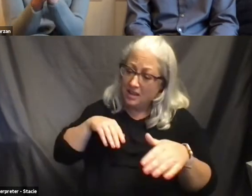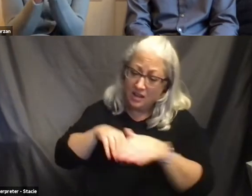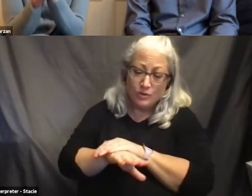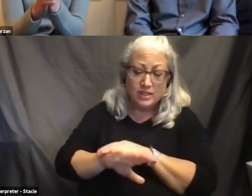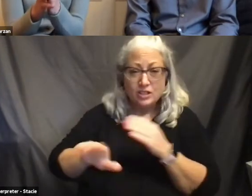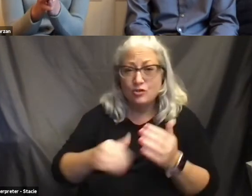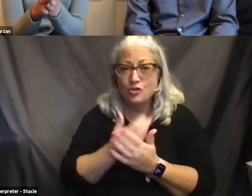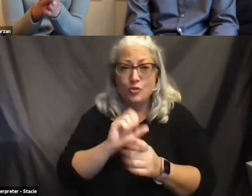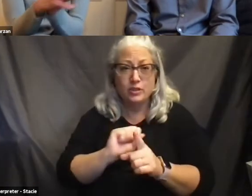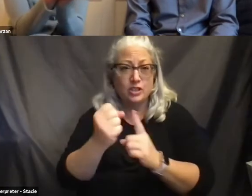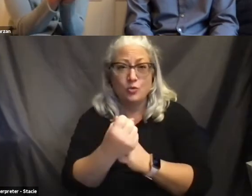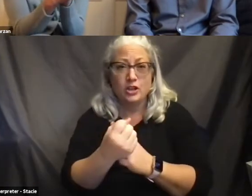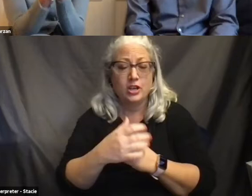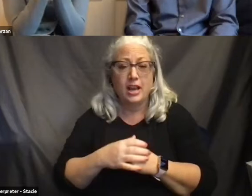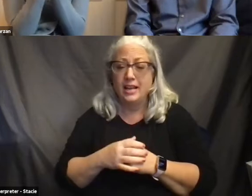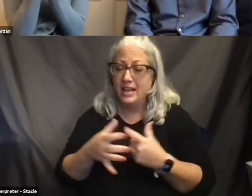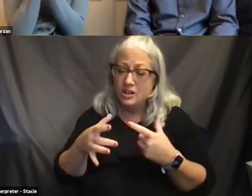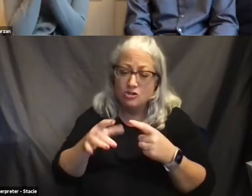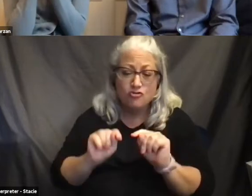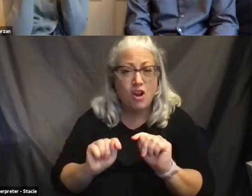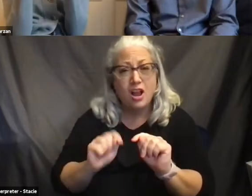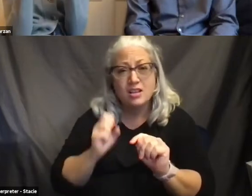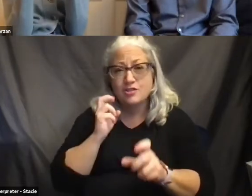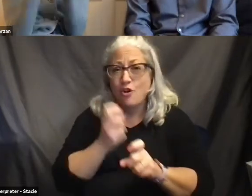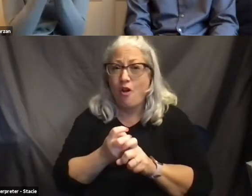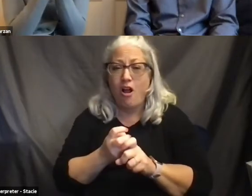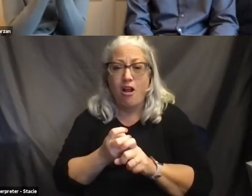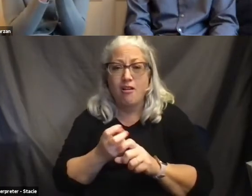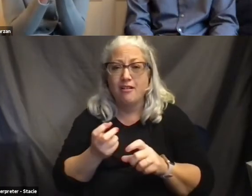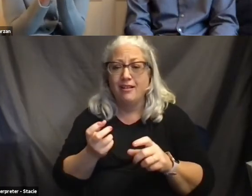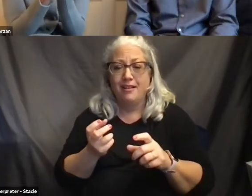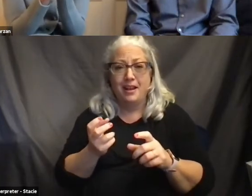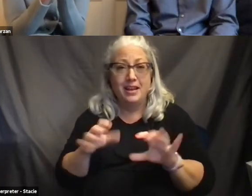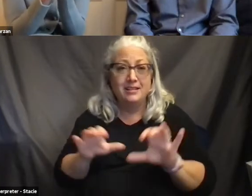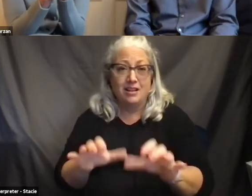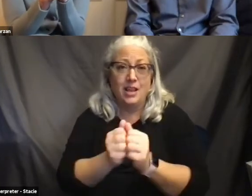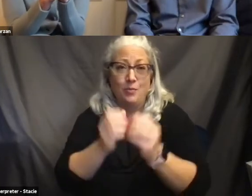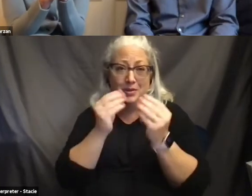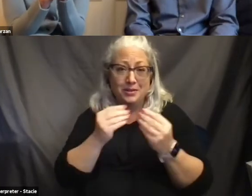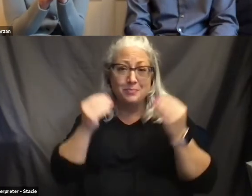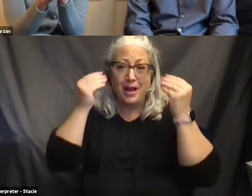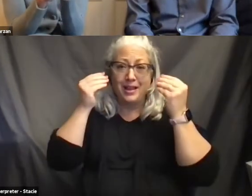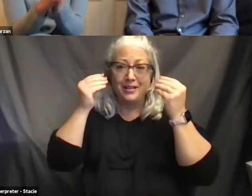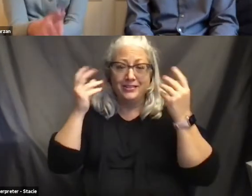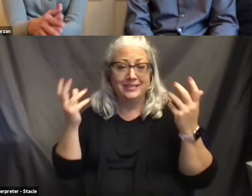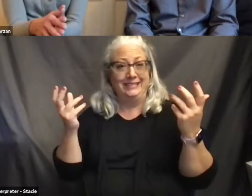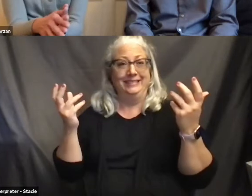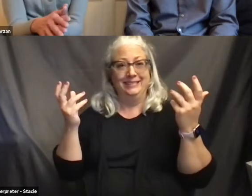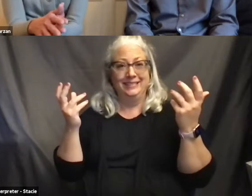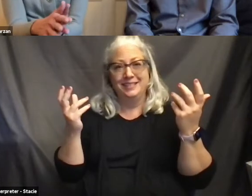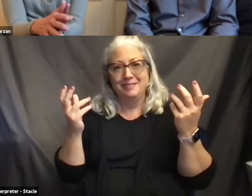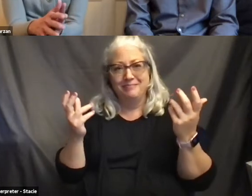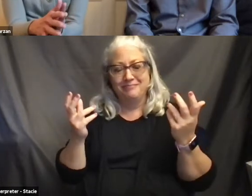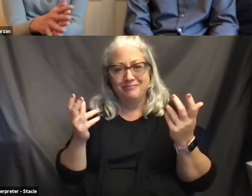and just tries his heart out and does, as Oliver said, he just does it with this smile and just such an exuberance that,